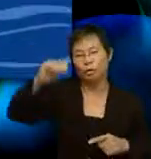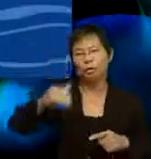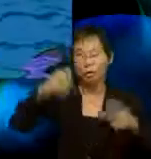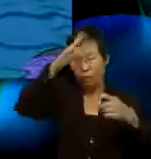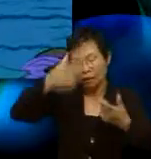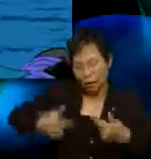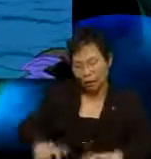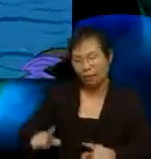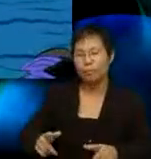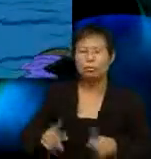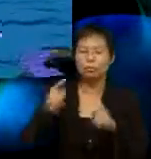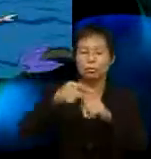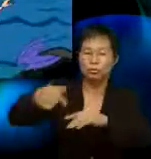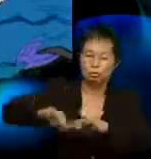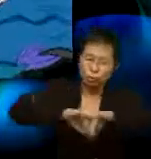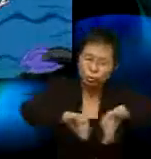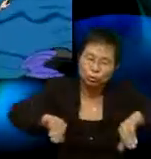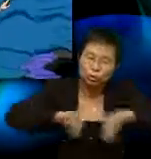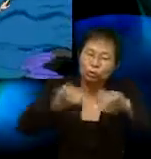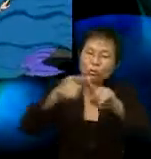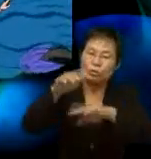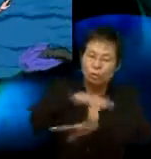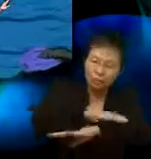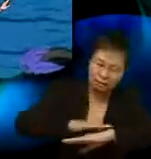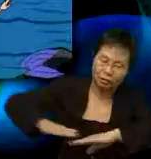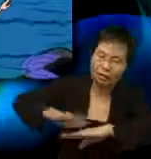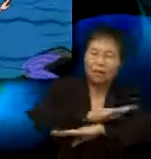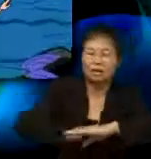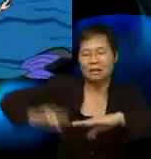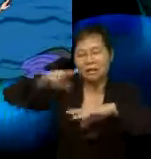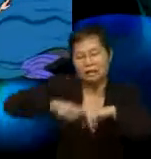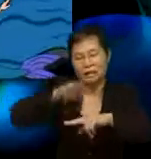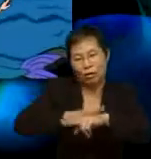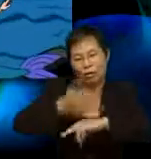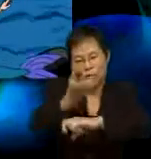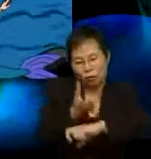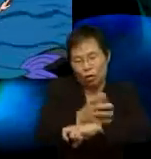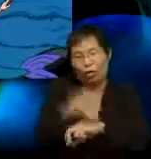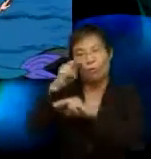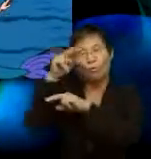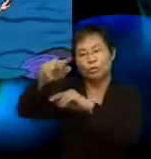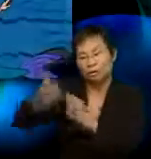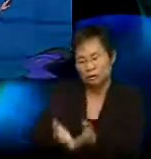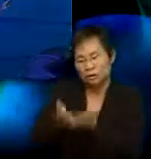surface. There she would sit on the rocks and watch the ships pass by.